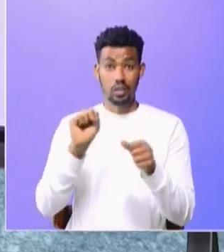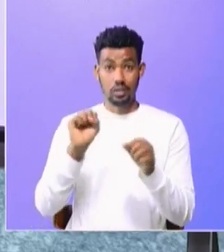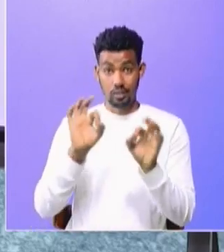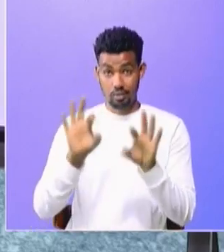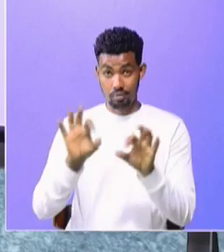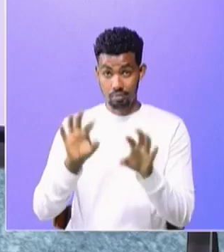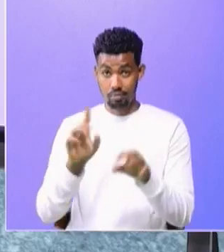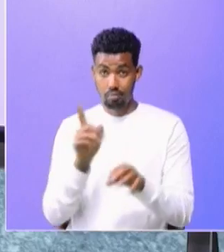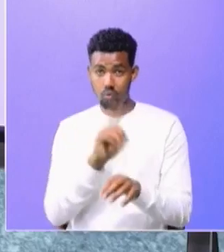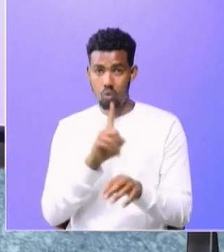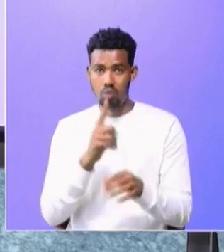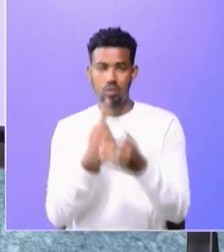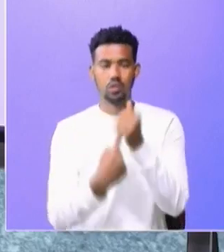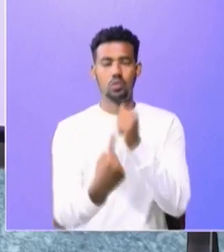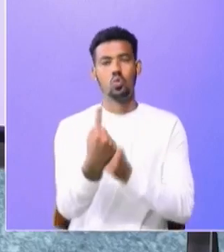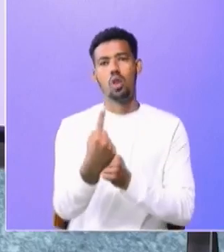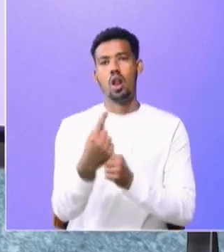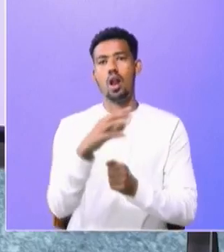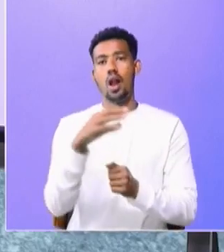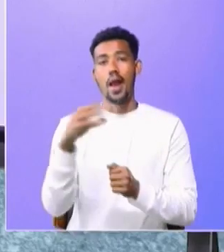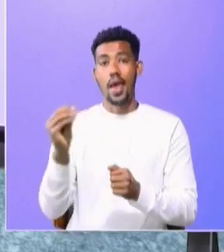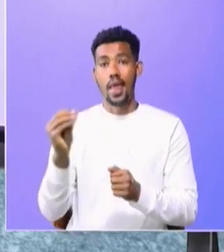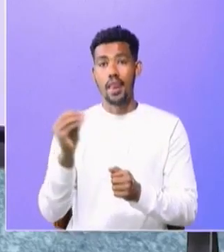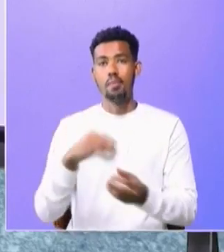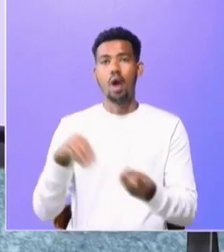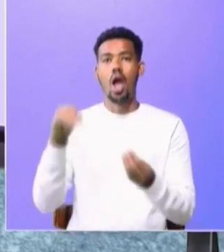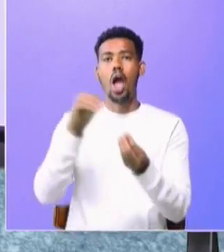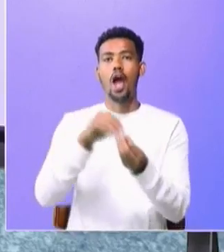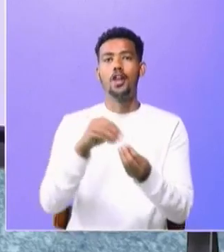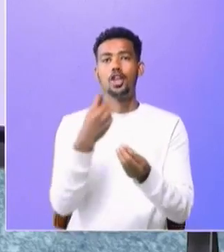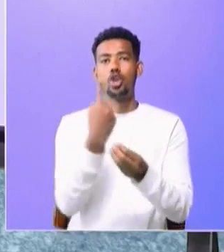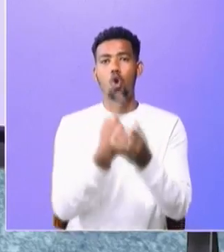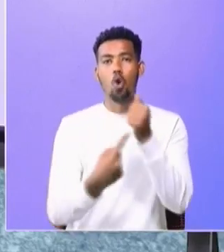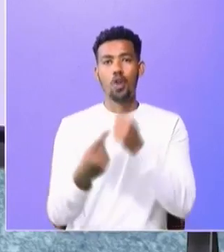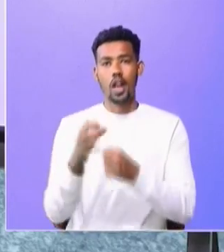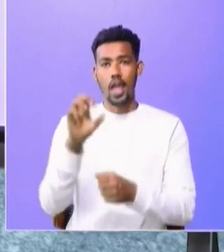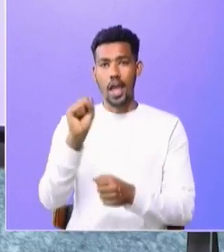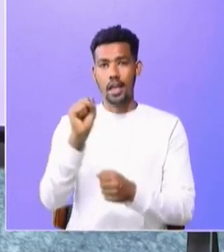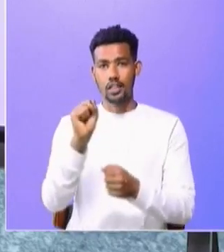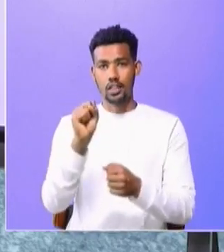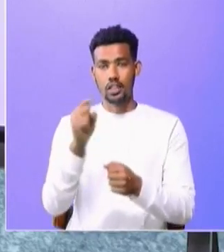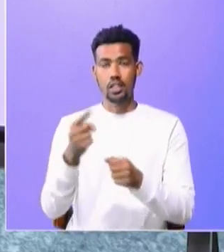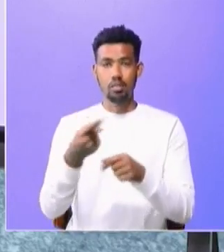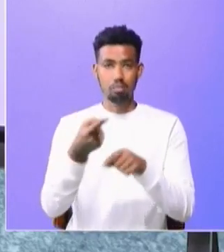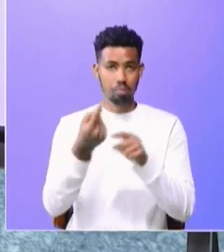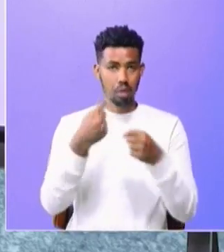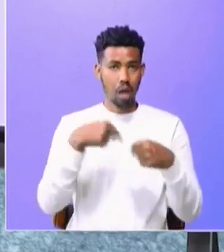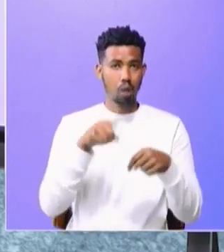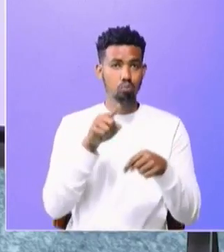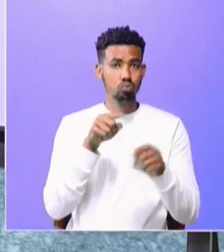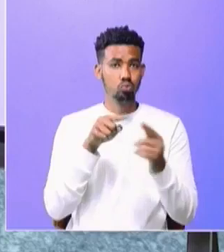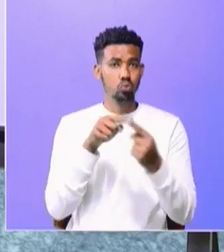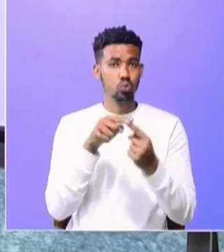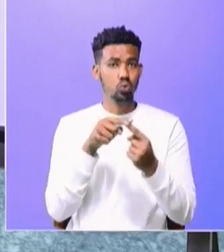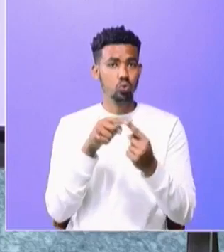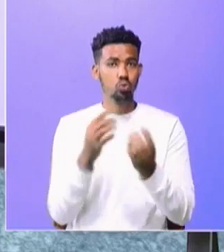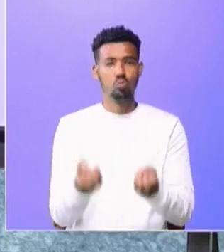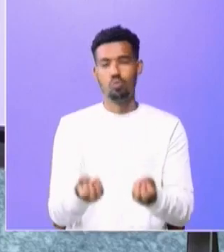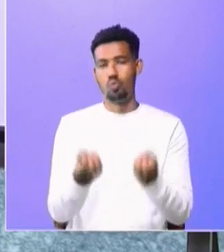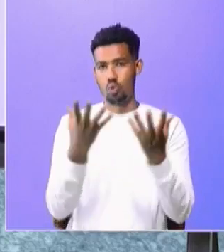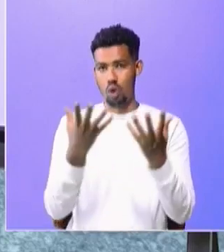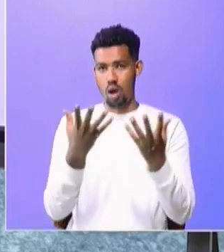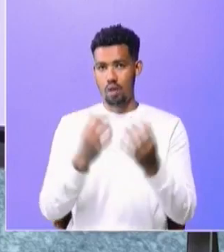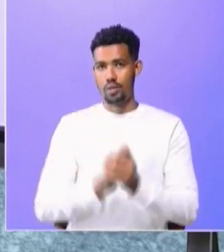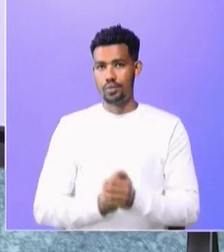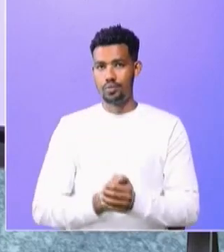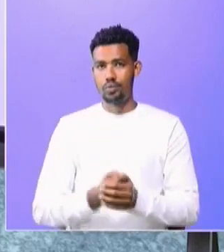bag, bags, by adding only s. Let us keep going with es. When we